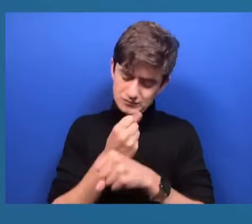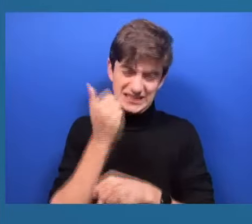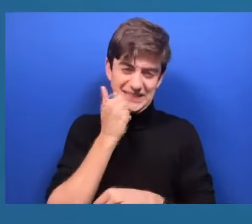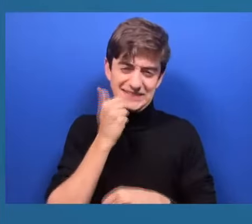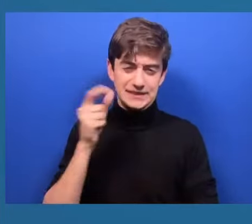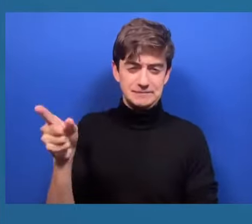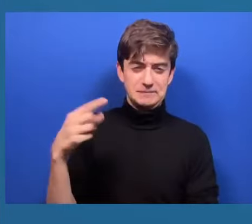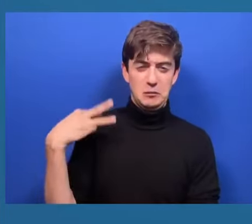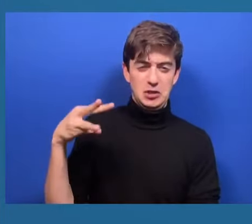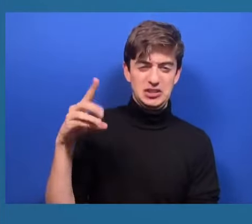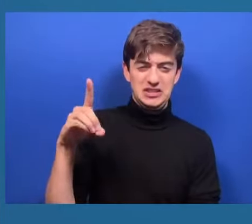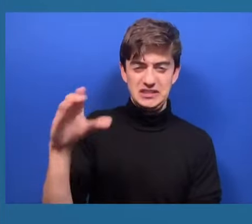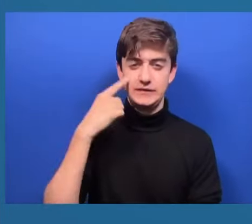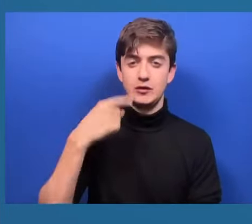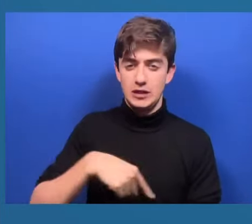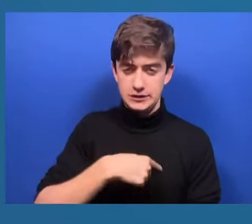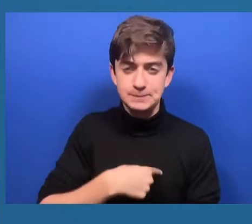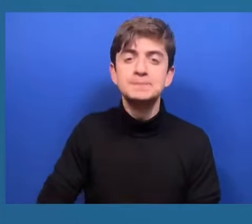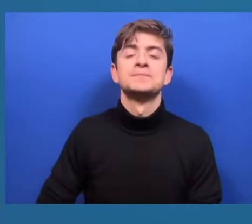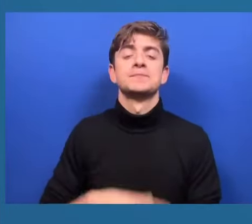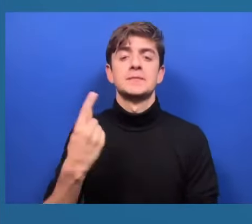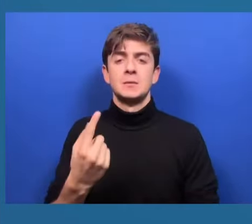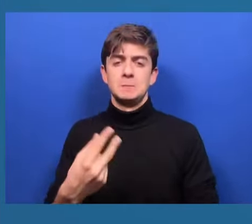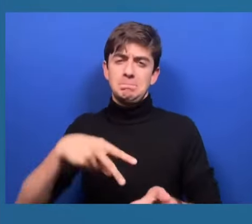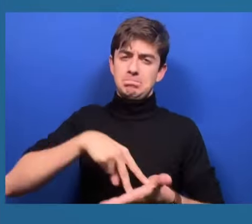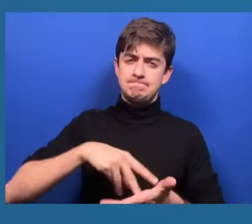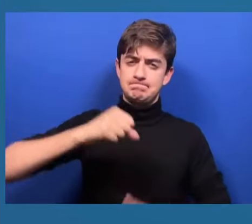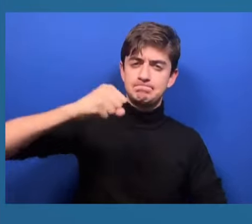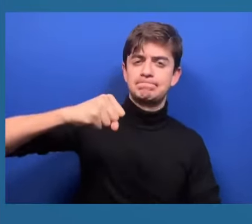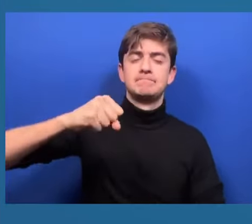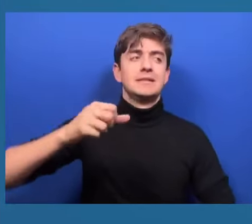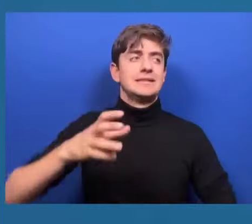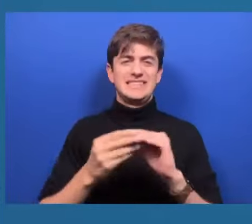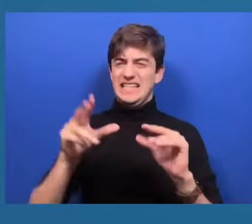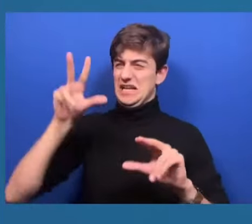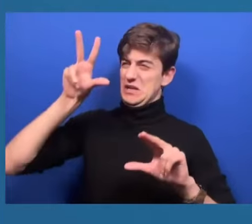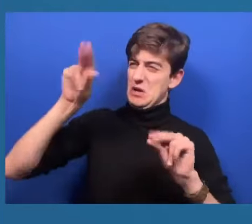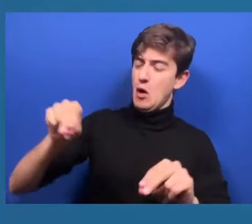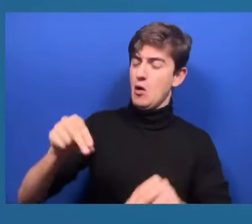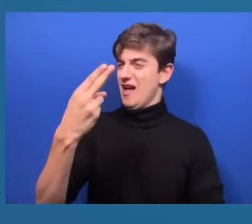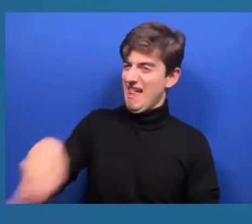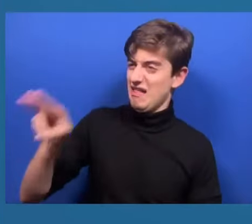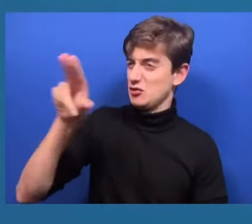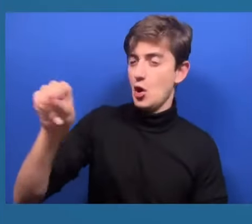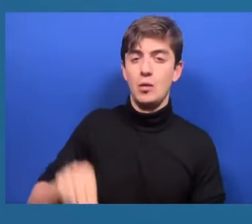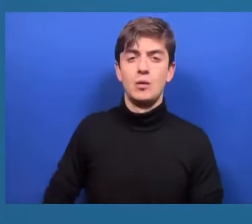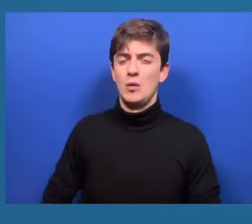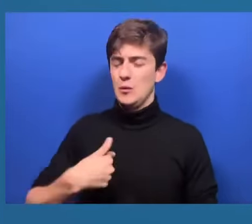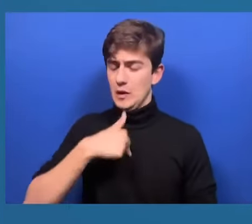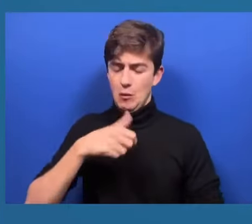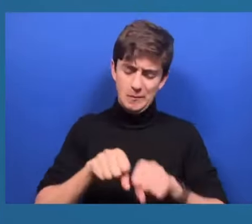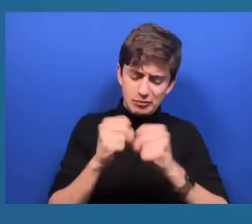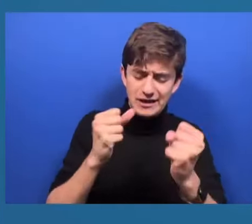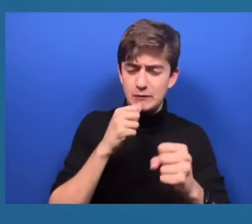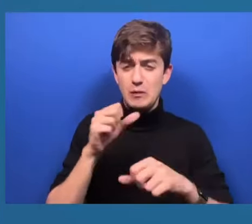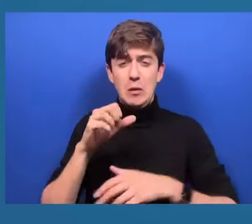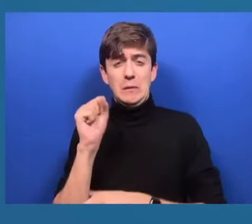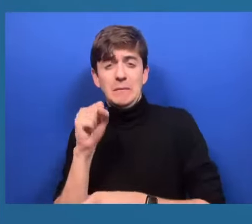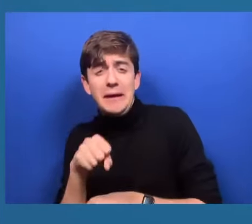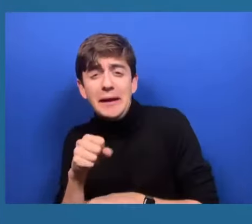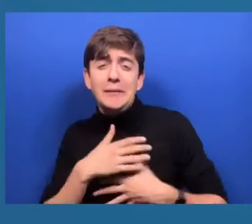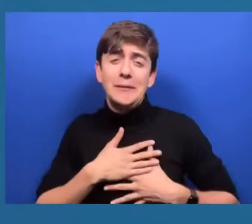D.C. for us, someone who's standing up and saying no and hell no. We will not break, we will not bend. And